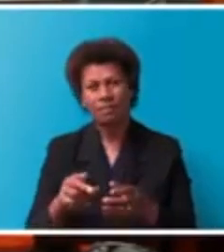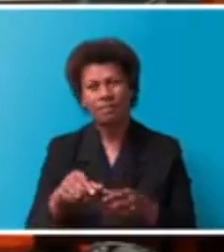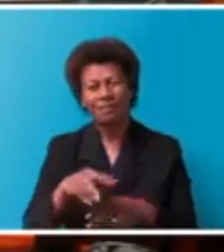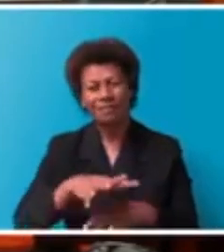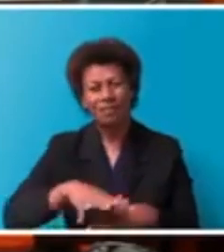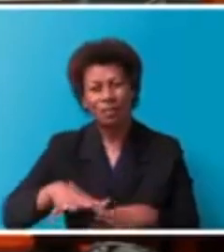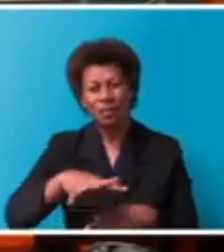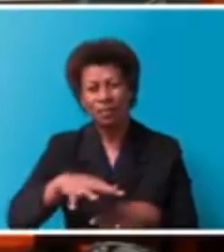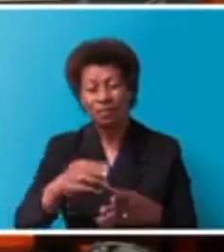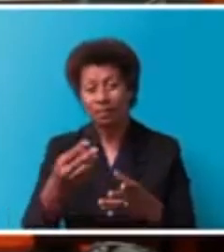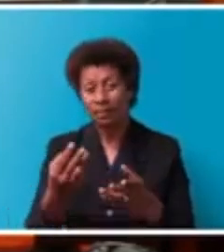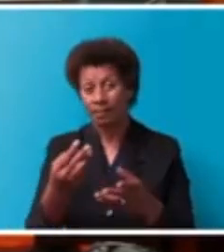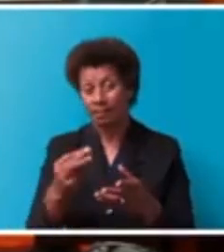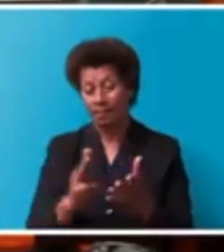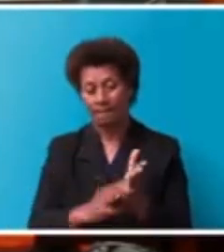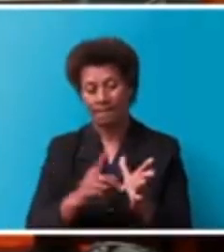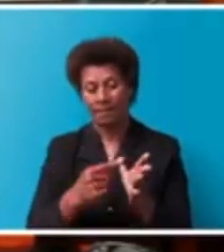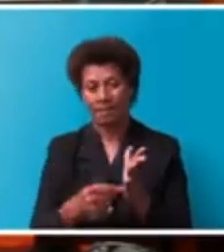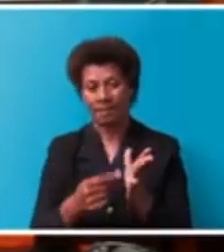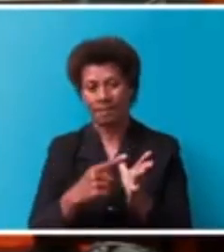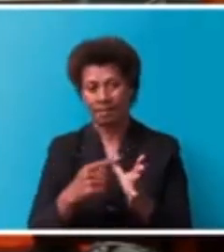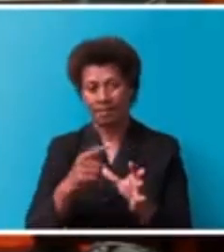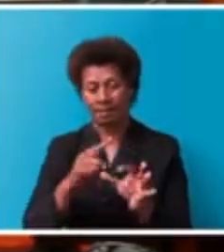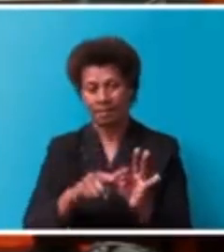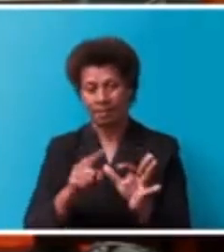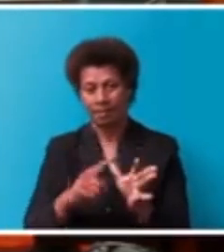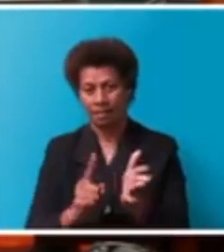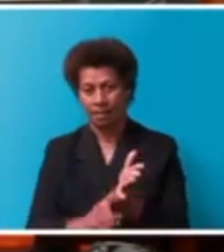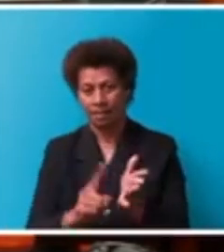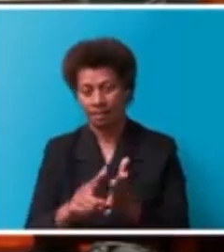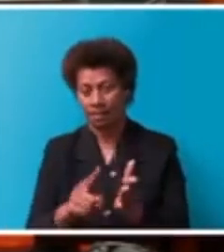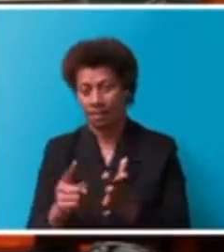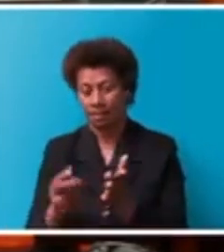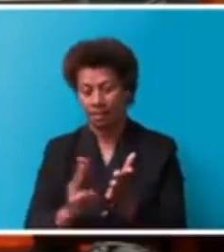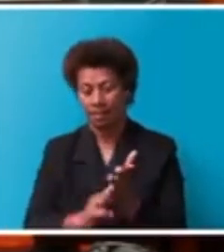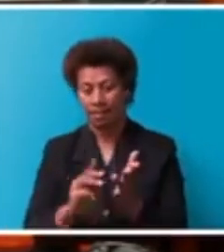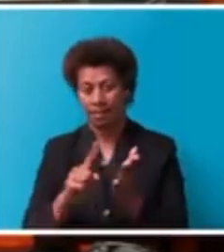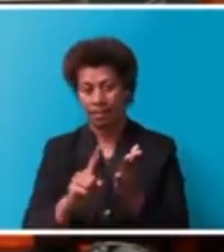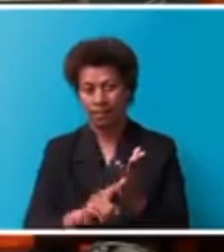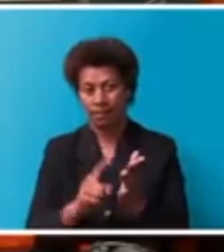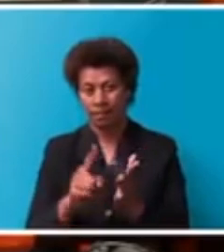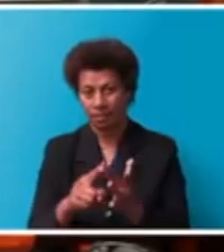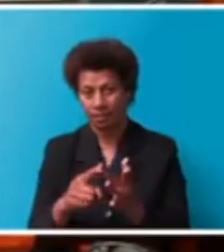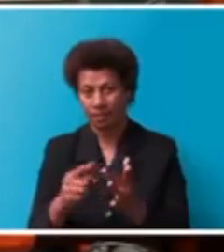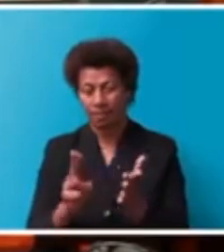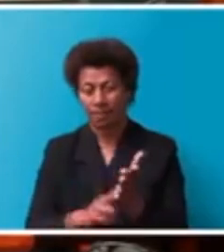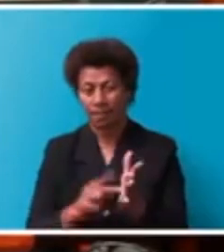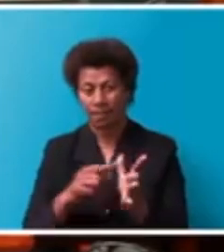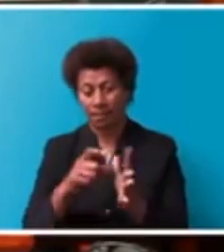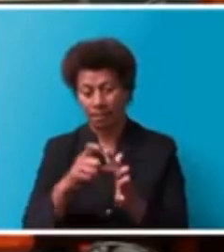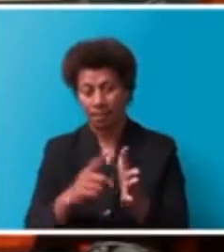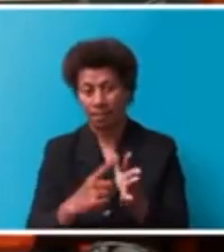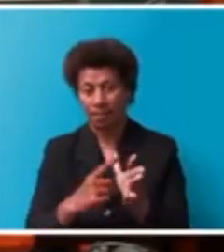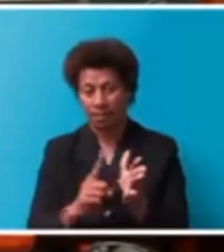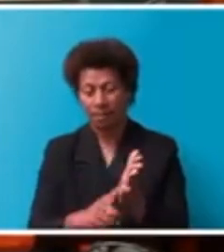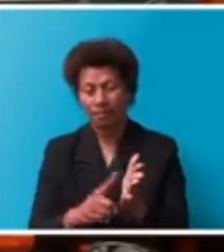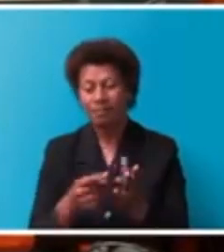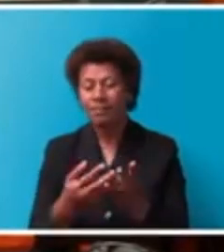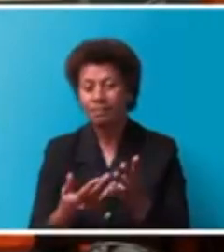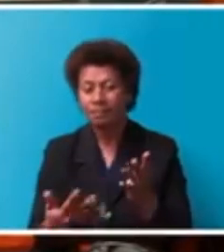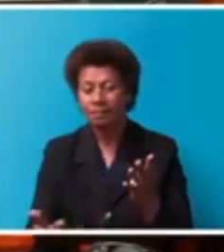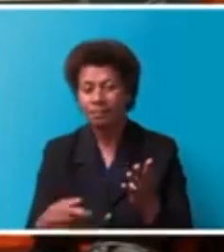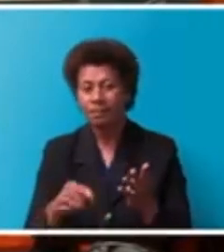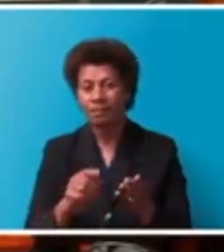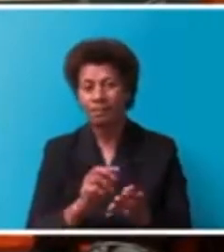the Matangali, Ketenetukani, and Vindilo, Namoli, and Matangali, Nandala, Naivitinin, and Nambuilevu of Nandala village.